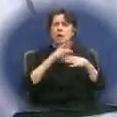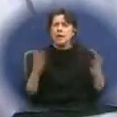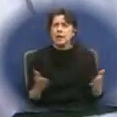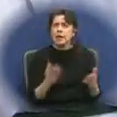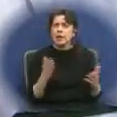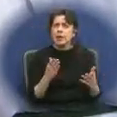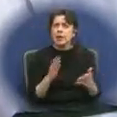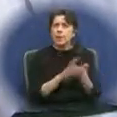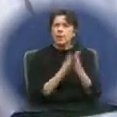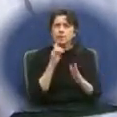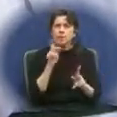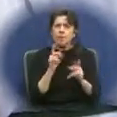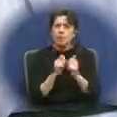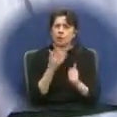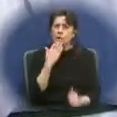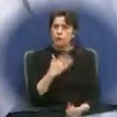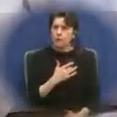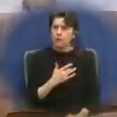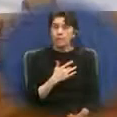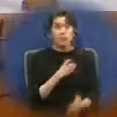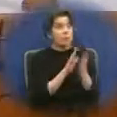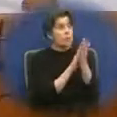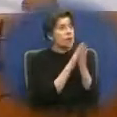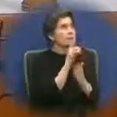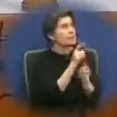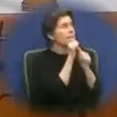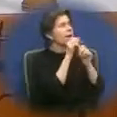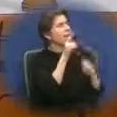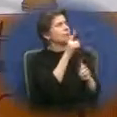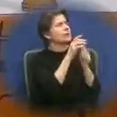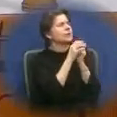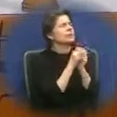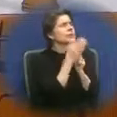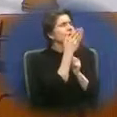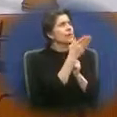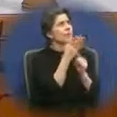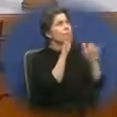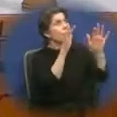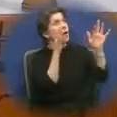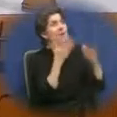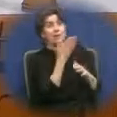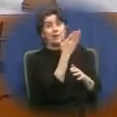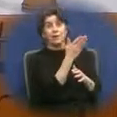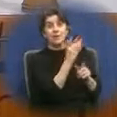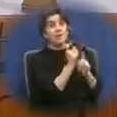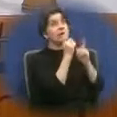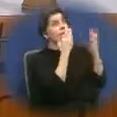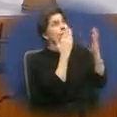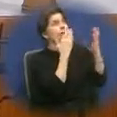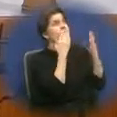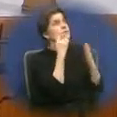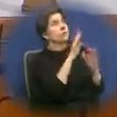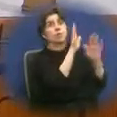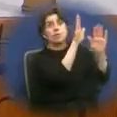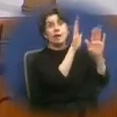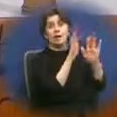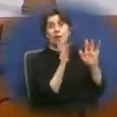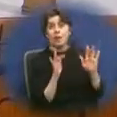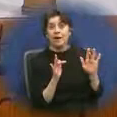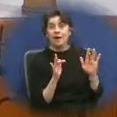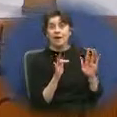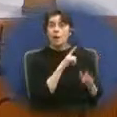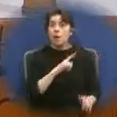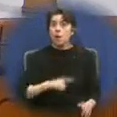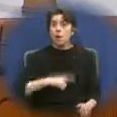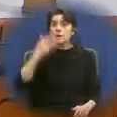will. We praise you, we bless you, we adore you, we glorify you, we give you thanks for your great glory.